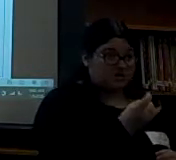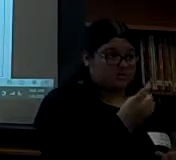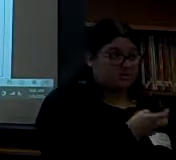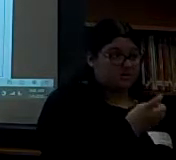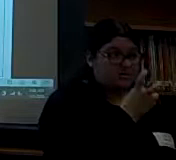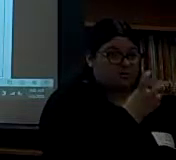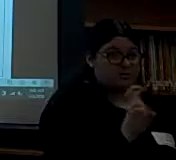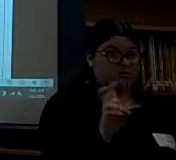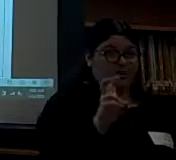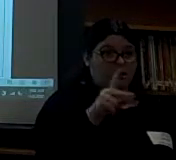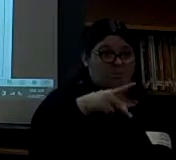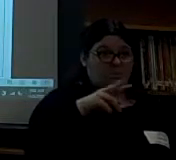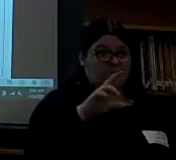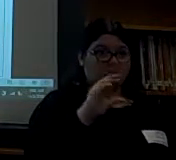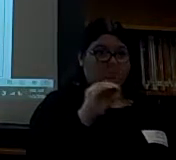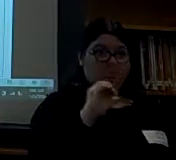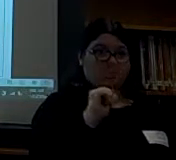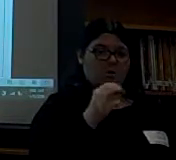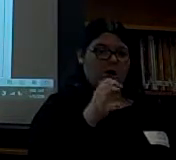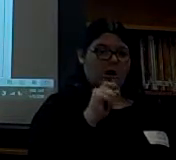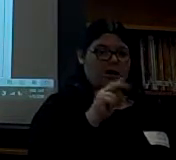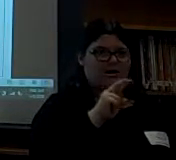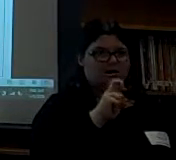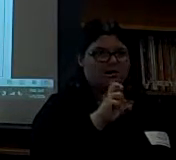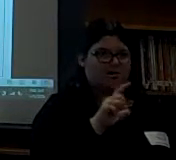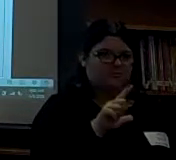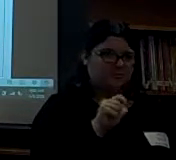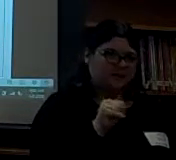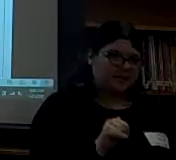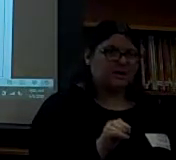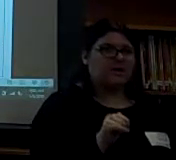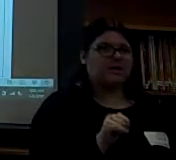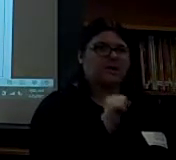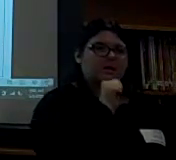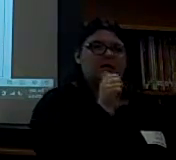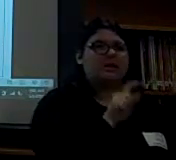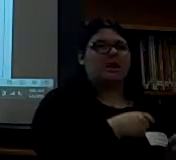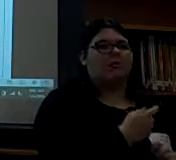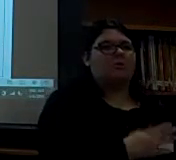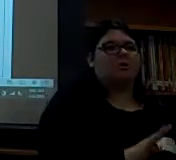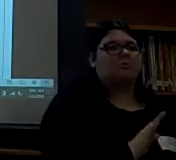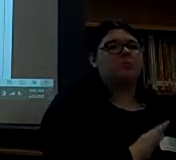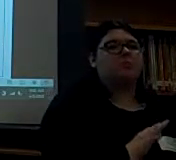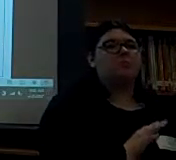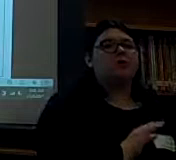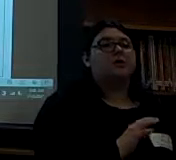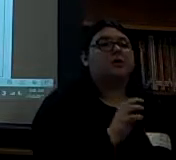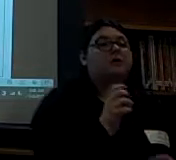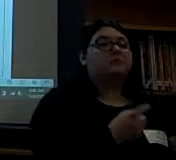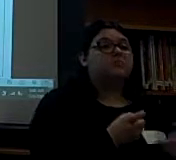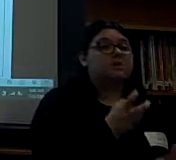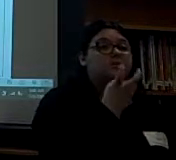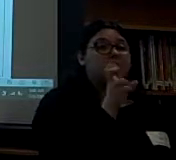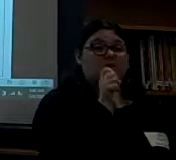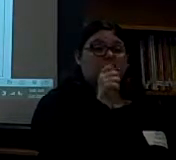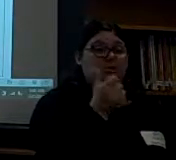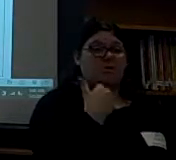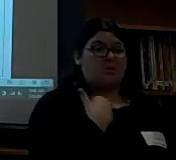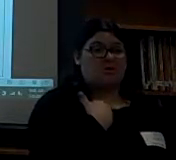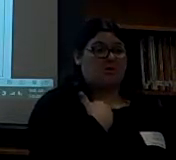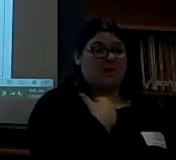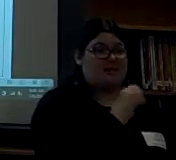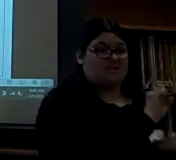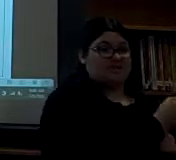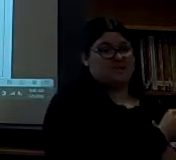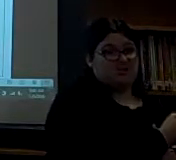transitions proactively, not in the moment when everyone's upset, if you can teach them how to handle transitions, you don't even run into the situation to begin with.